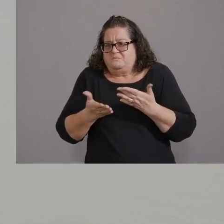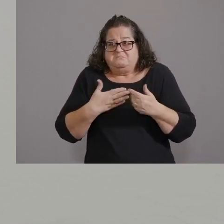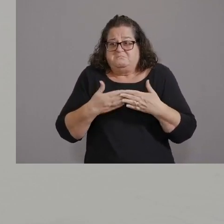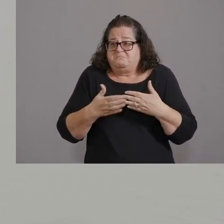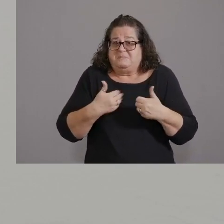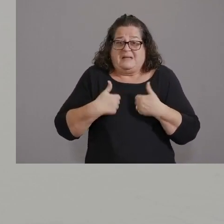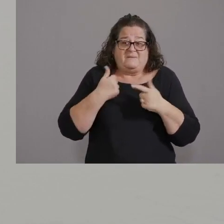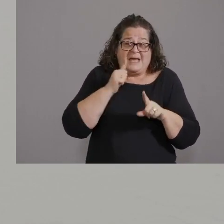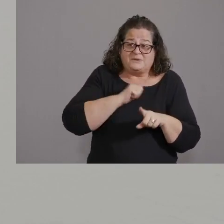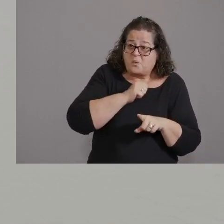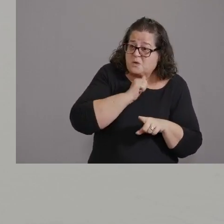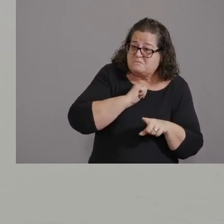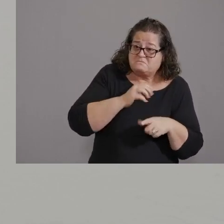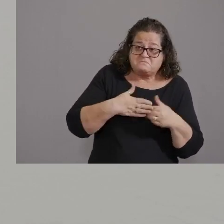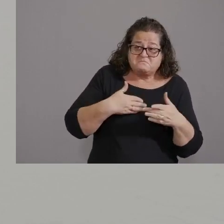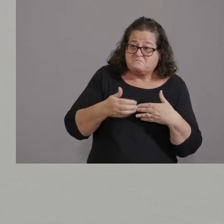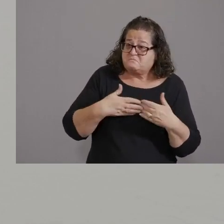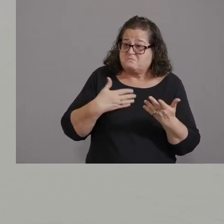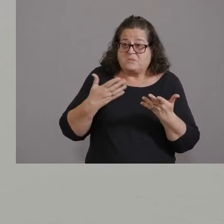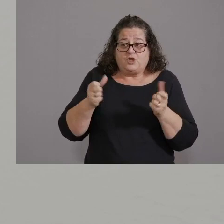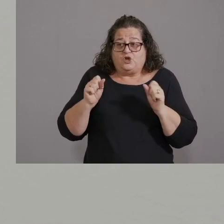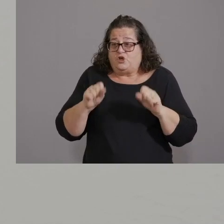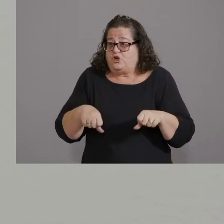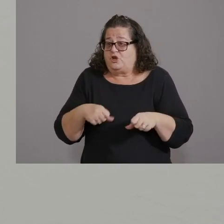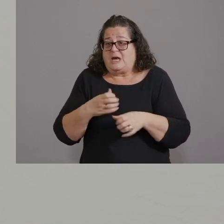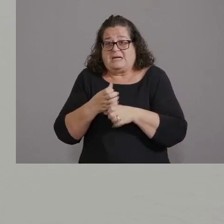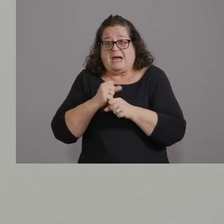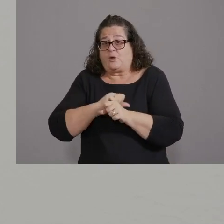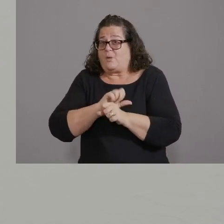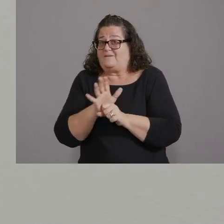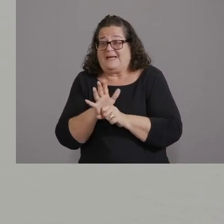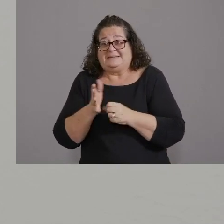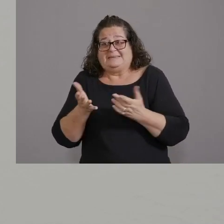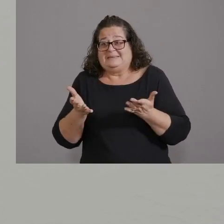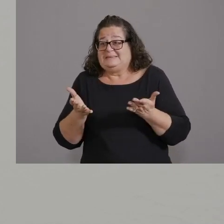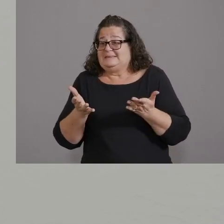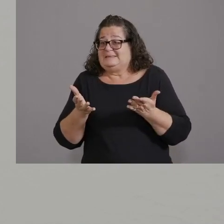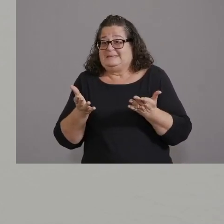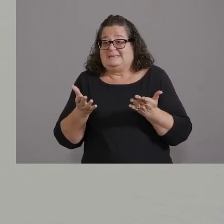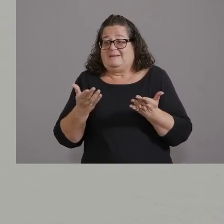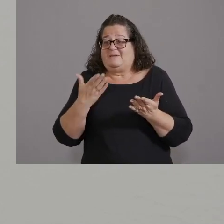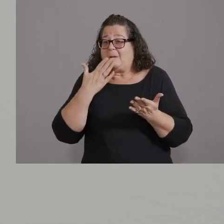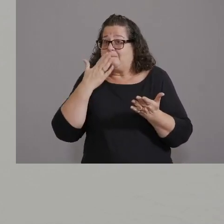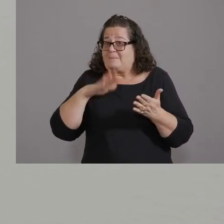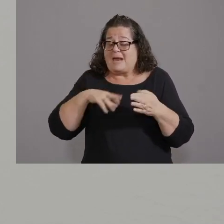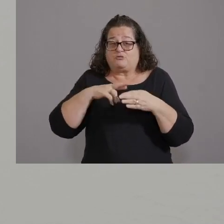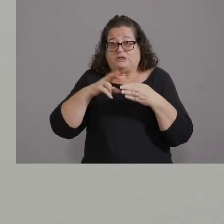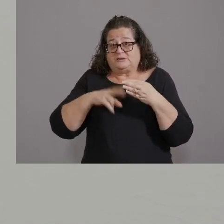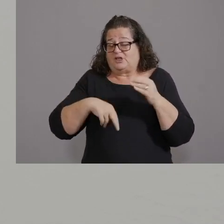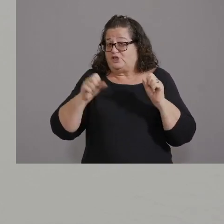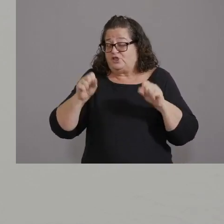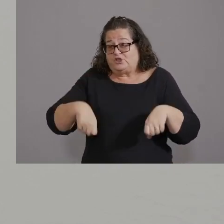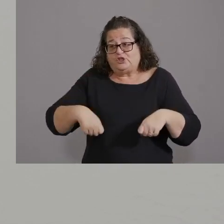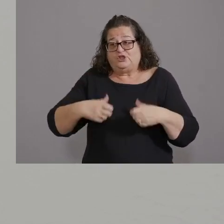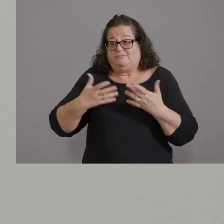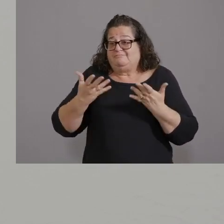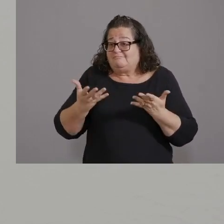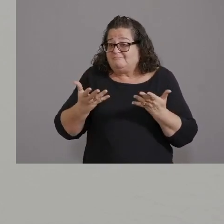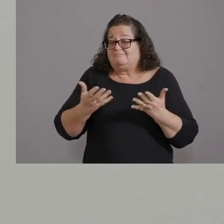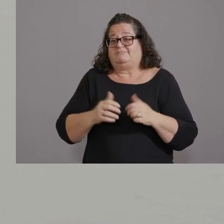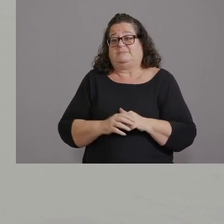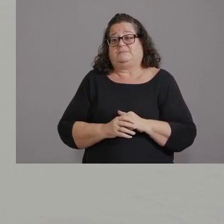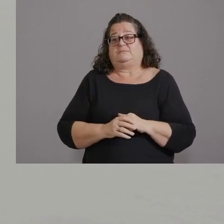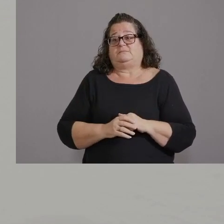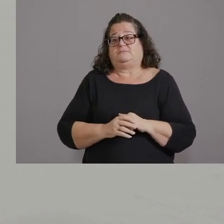as likely and at risk to get COVID-19 and to potentially have bad outcomes. And they will utilize an Arizona bed.